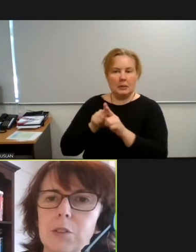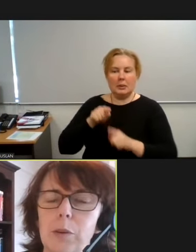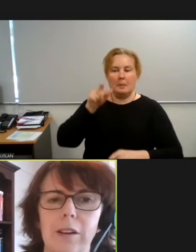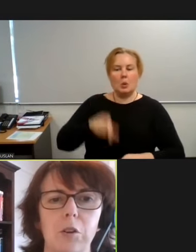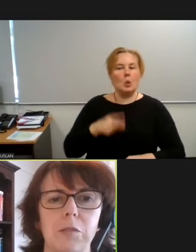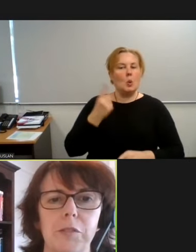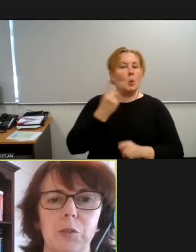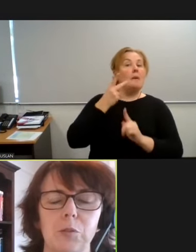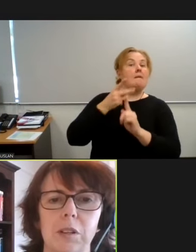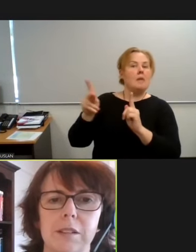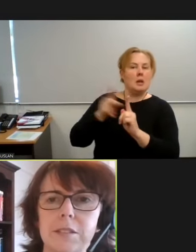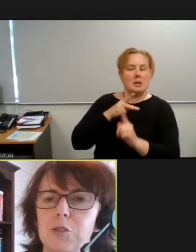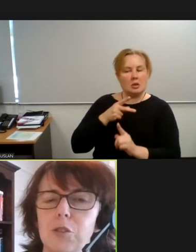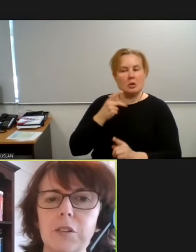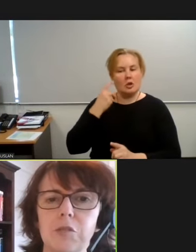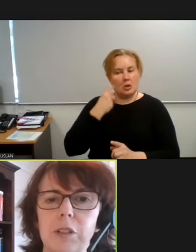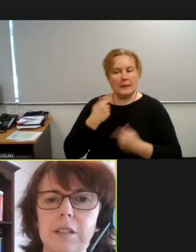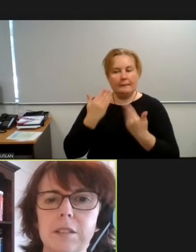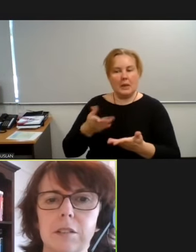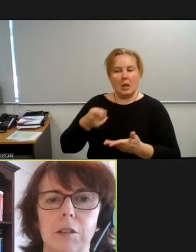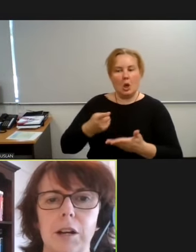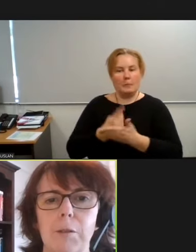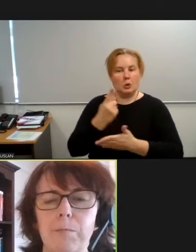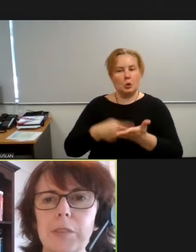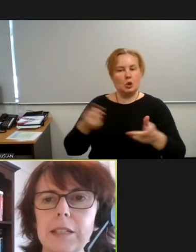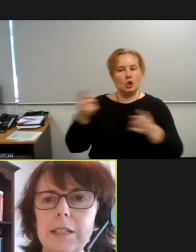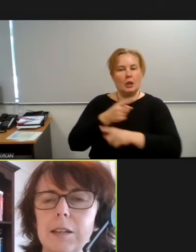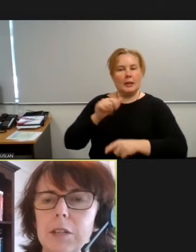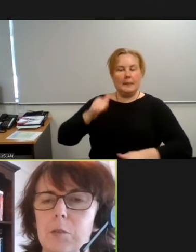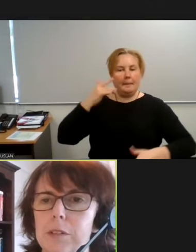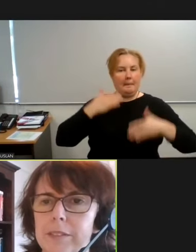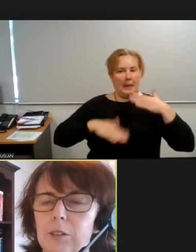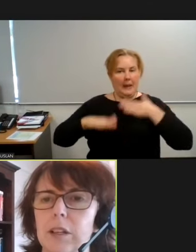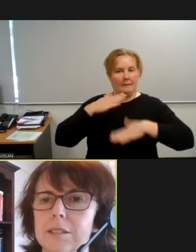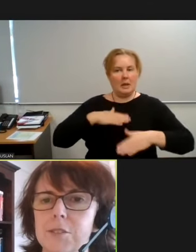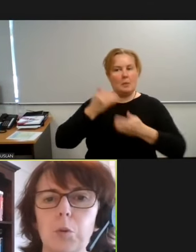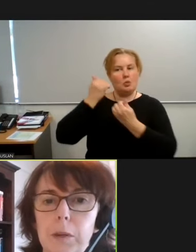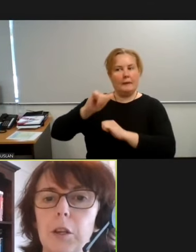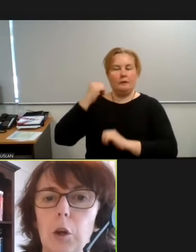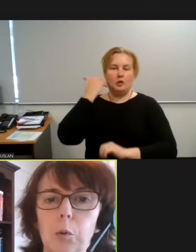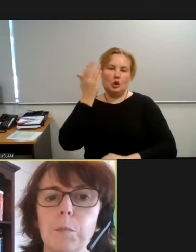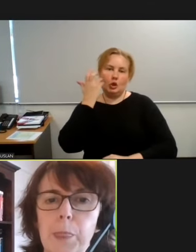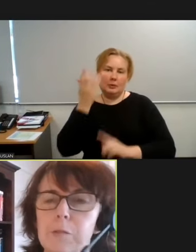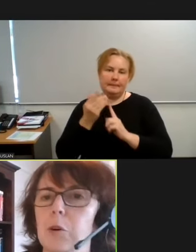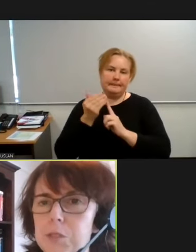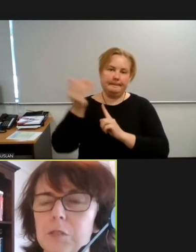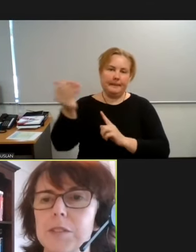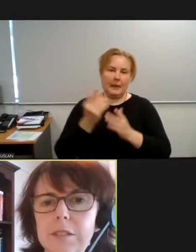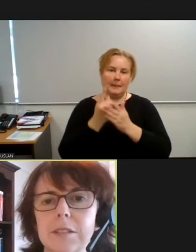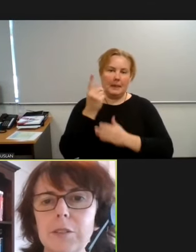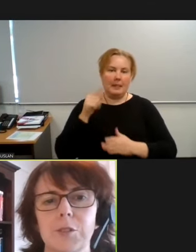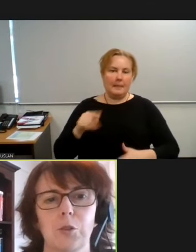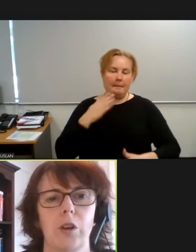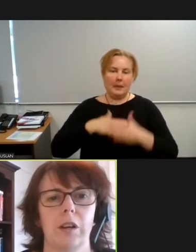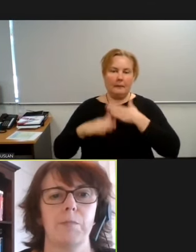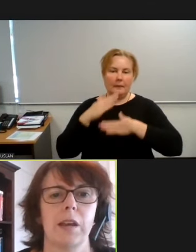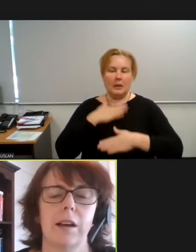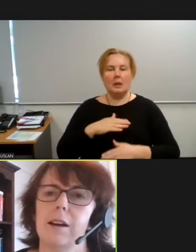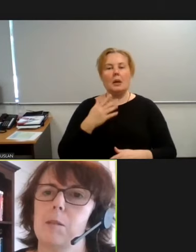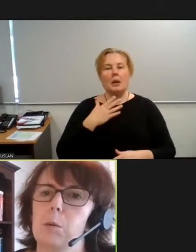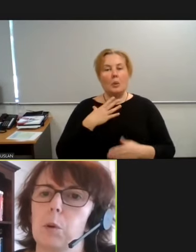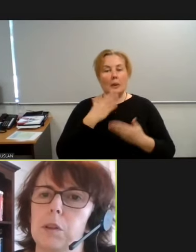to just give a quick overview as an introduction, really, to give a bit of an outline as to what we know from services in